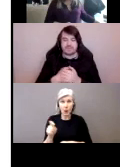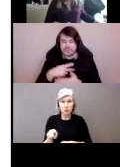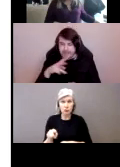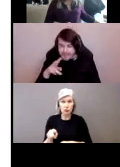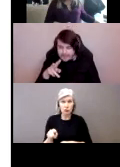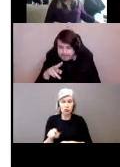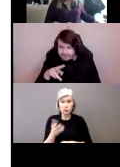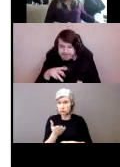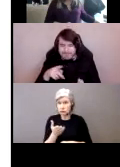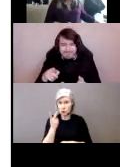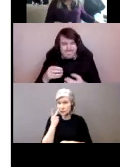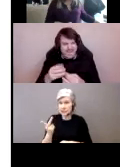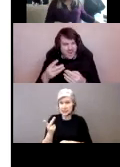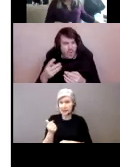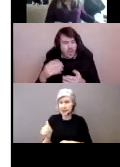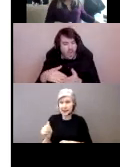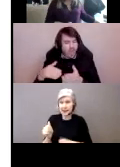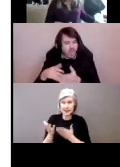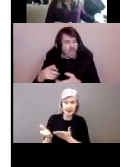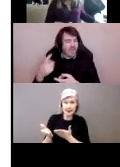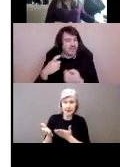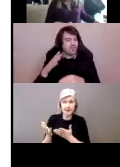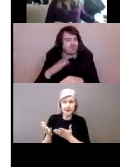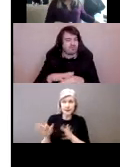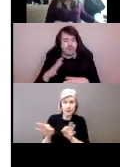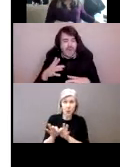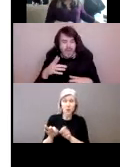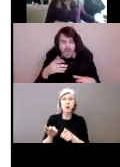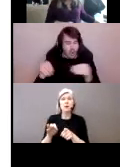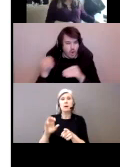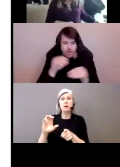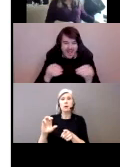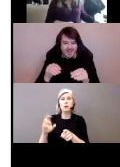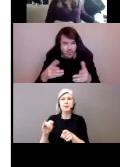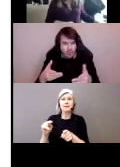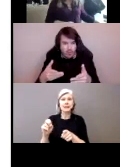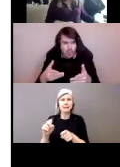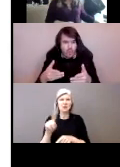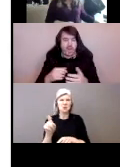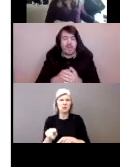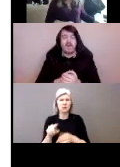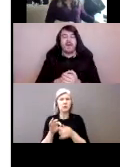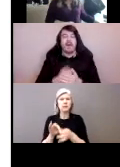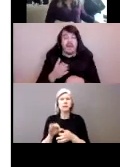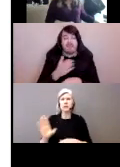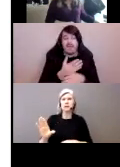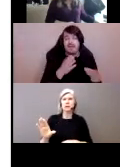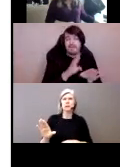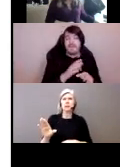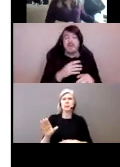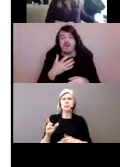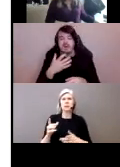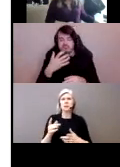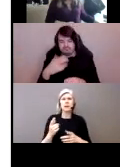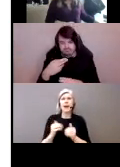logistical questions here that maybe we could just kind of end off with before we do our closing. We've had somebody ask questions and had to